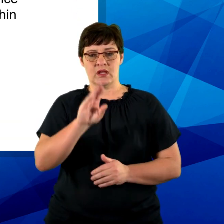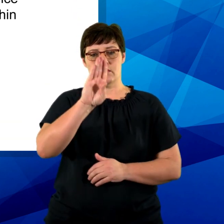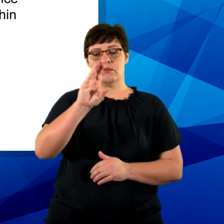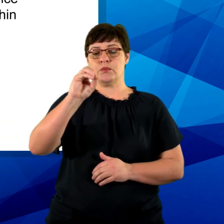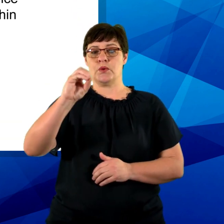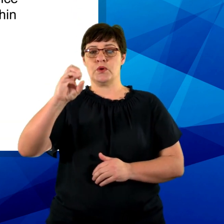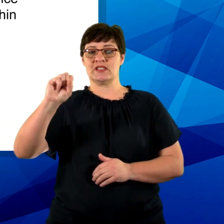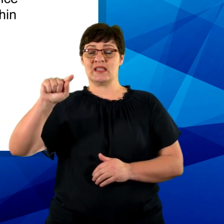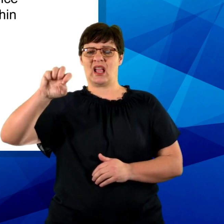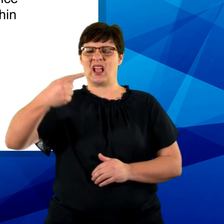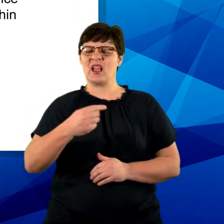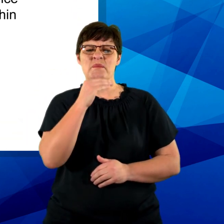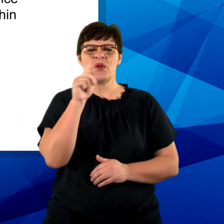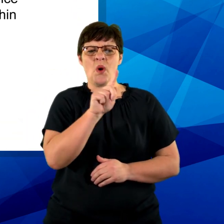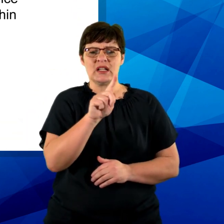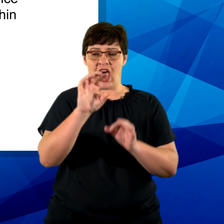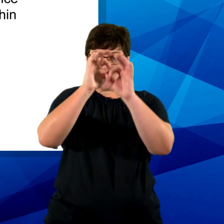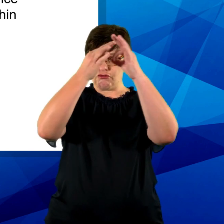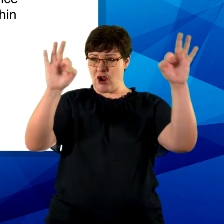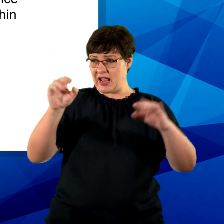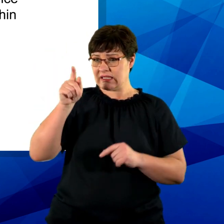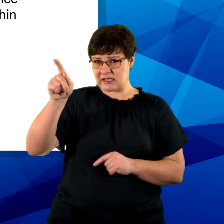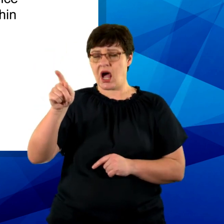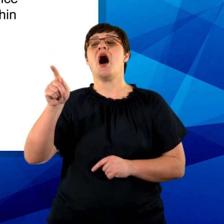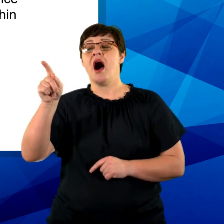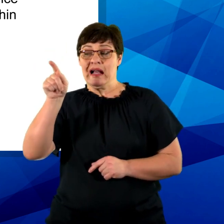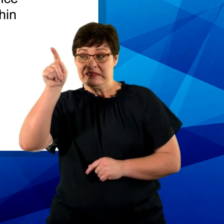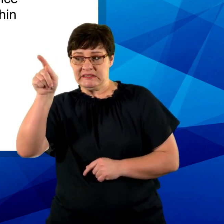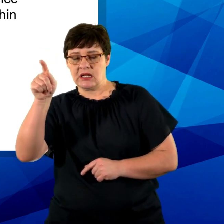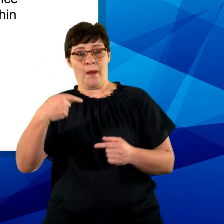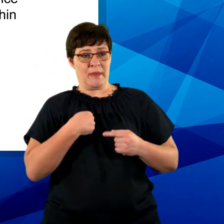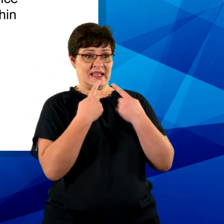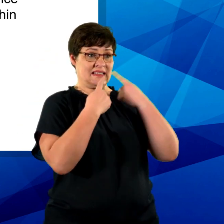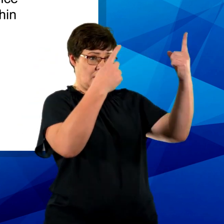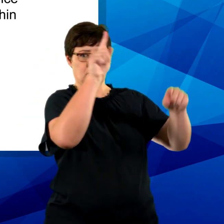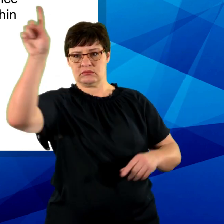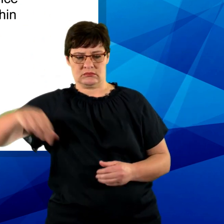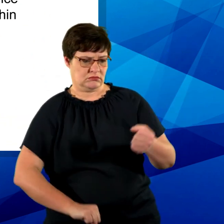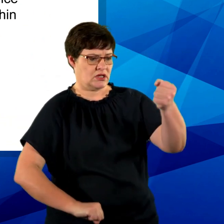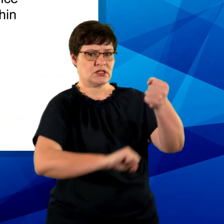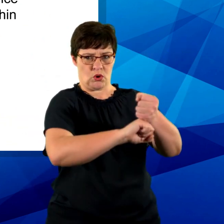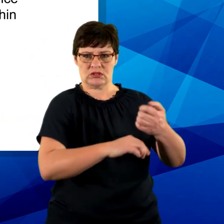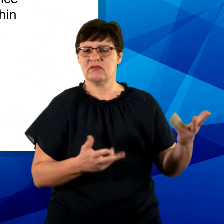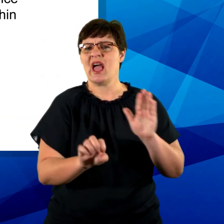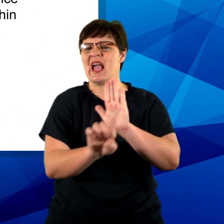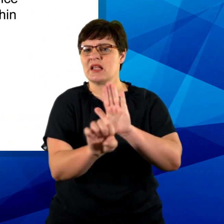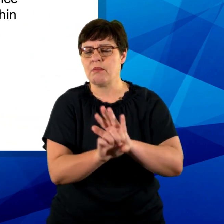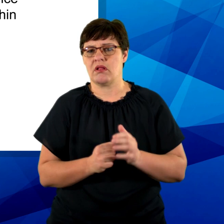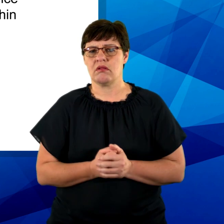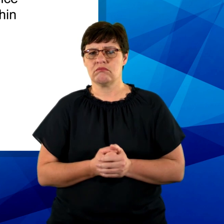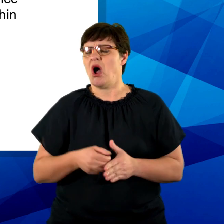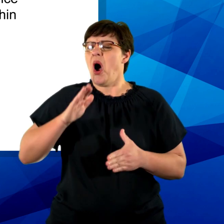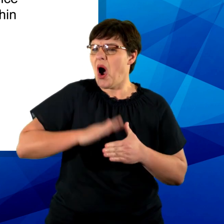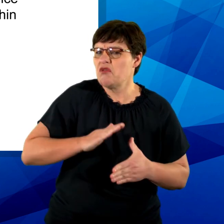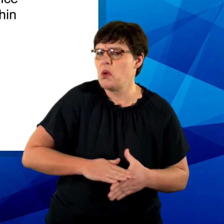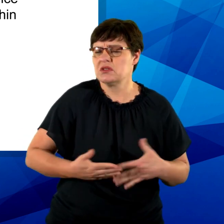Boosting refers to the use of phrases that attempt to strongly support a certain statement. Examples of boosting include, "Of